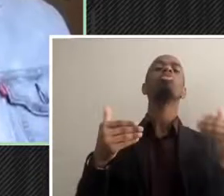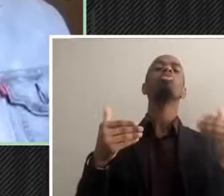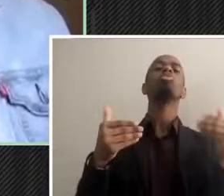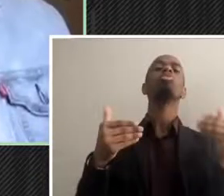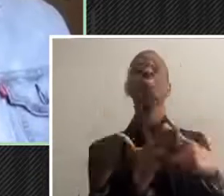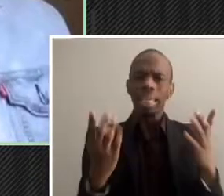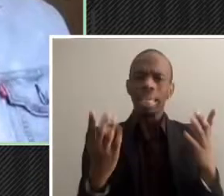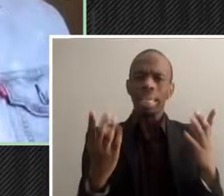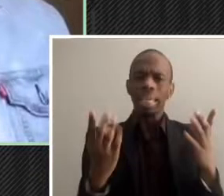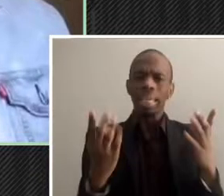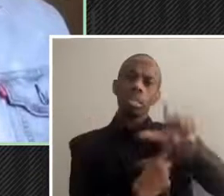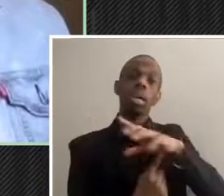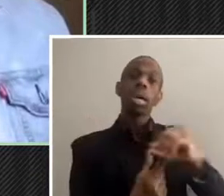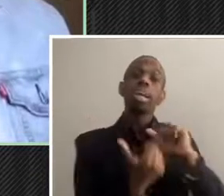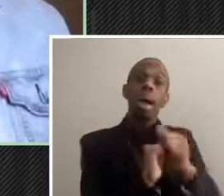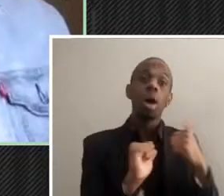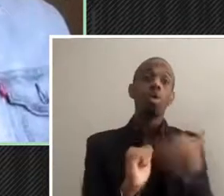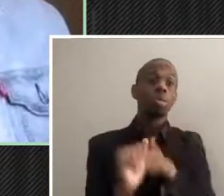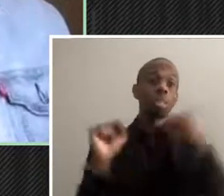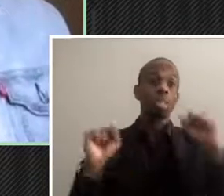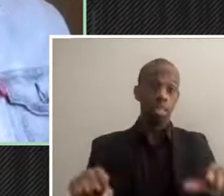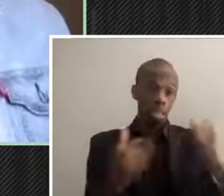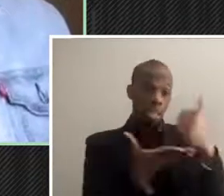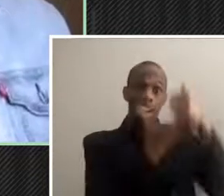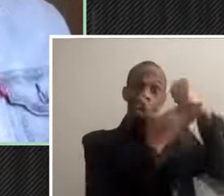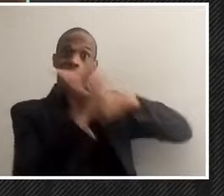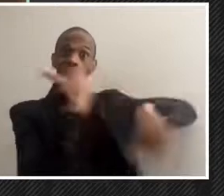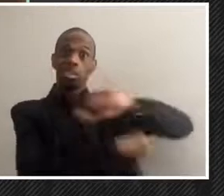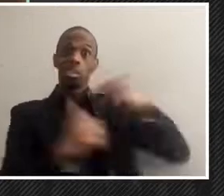community folks are kind of stepping in and filling that breach.